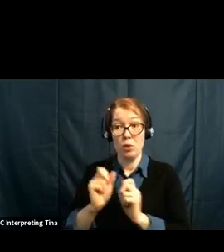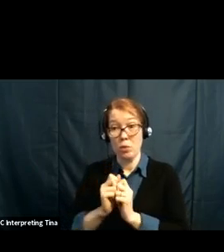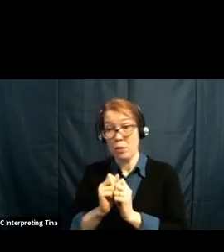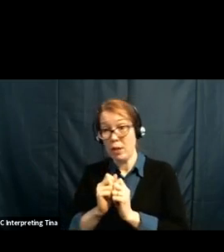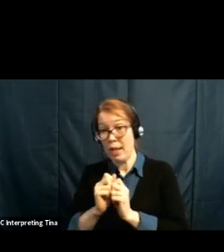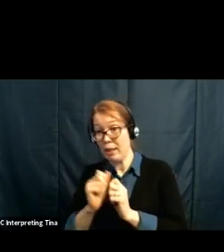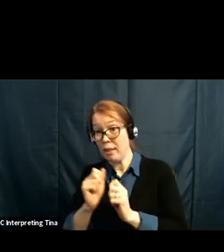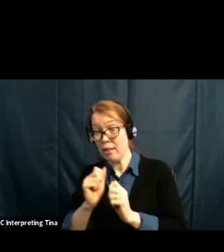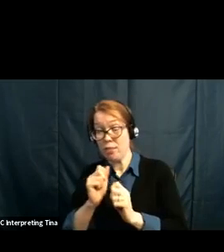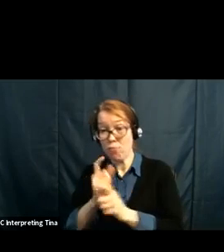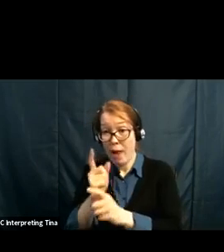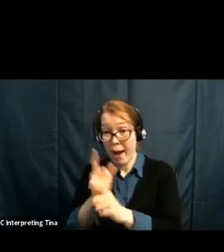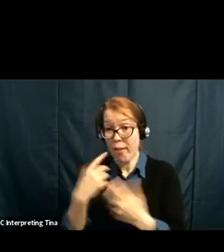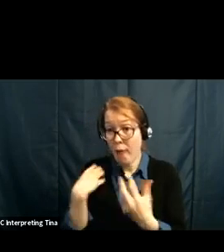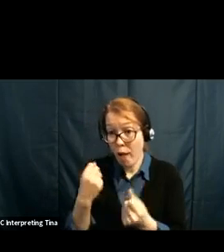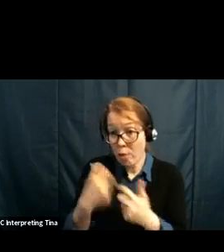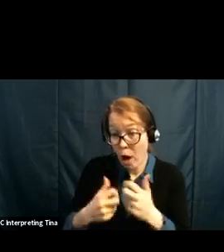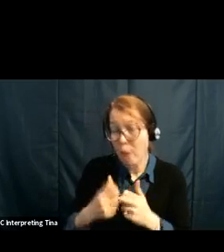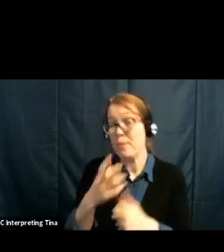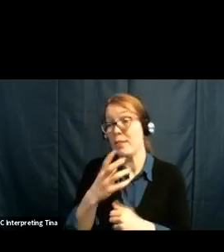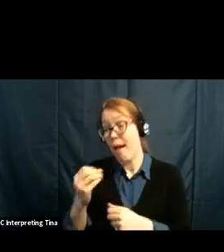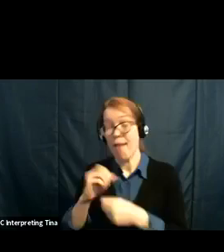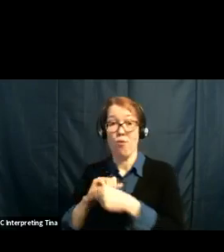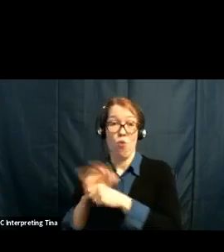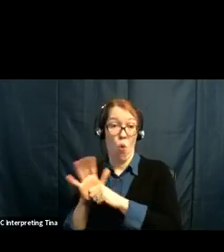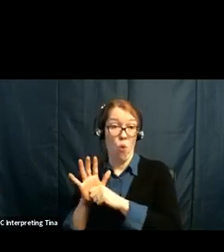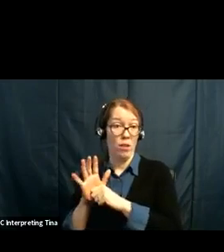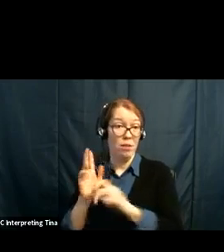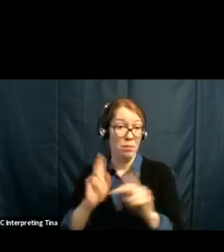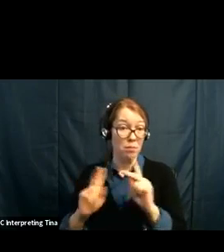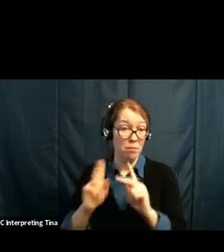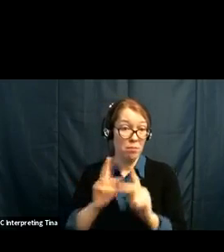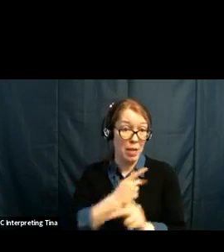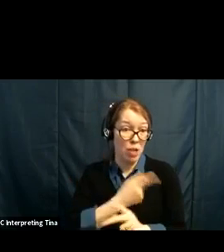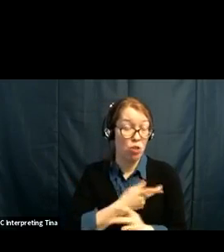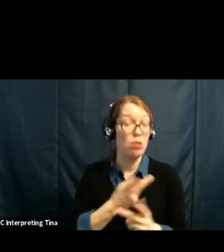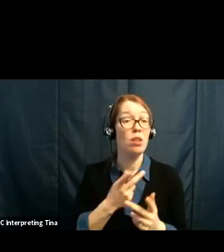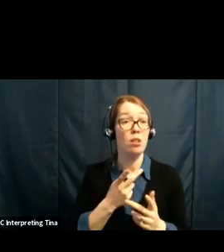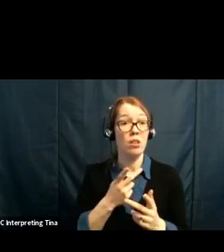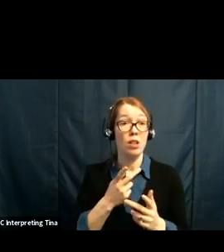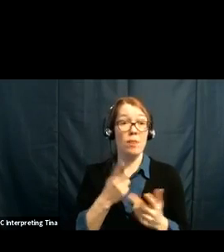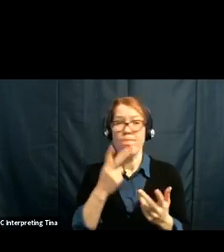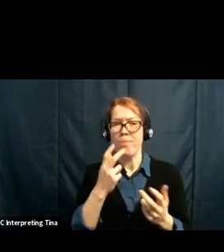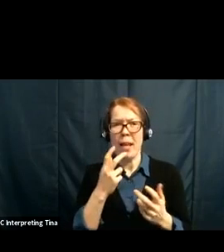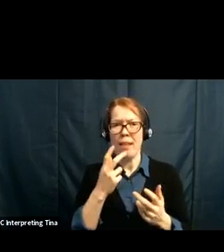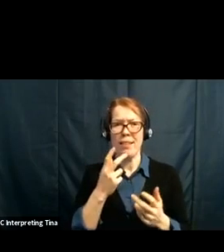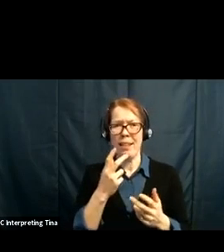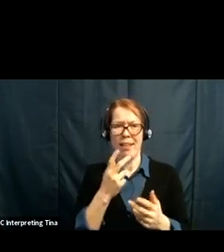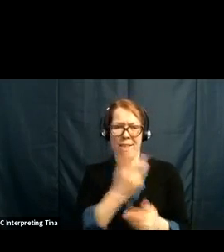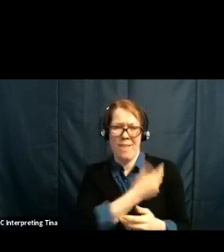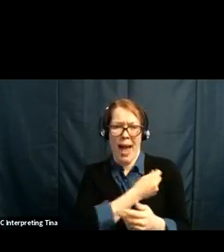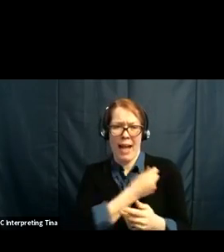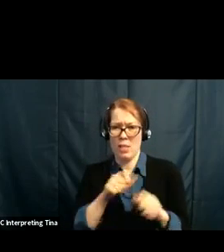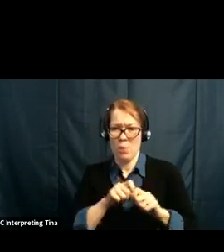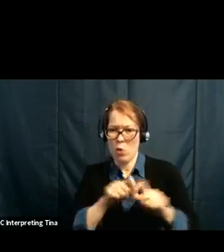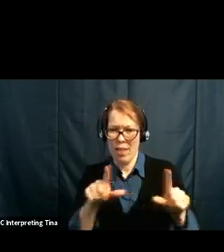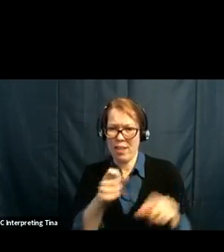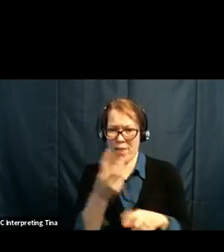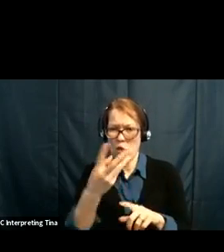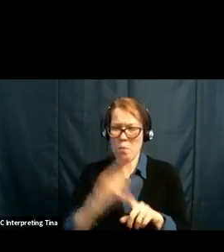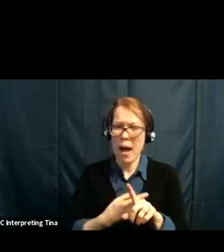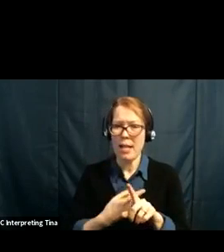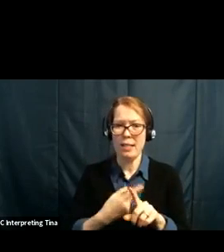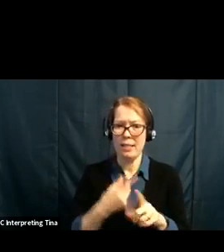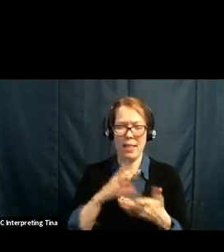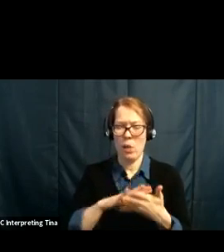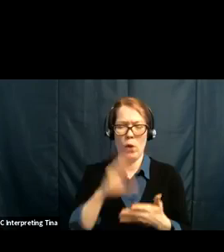the horizon, one of the things that's coming up is what we can be hopeful for is it does appear that the vaccine will be released in a few months. Like we